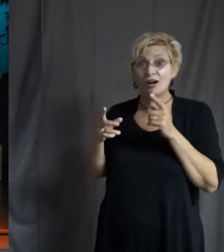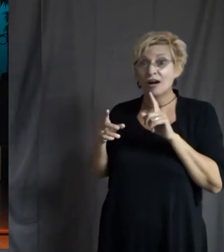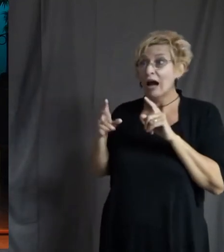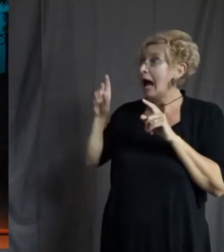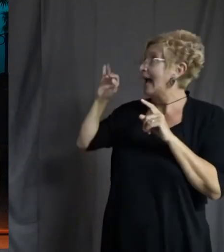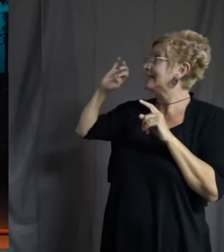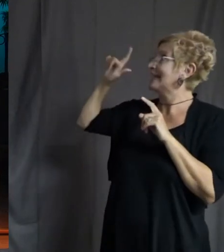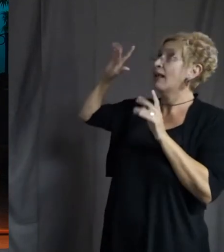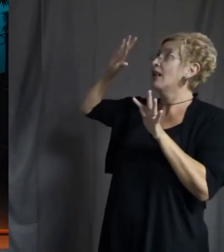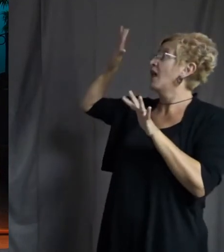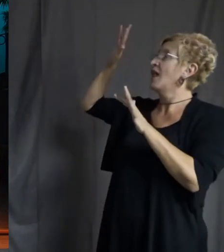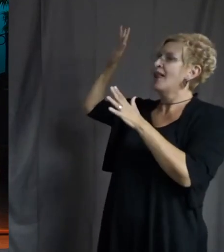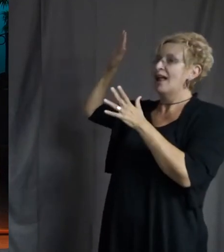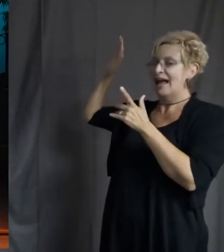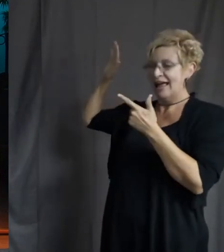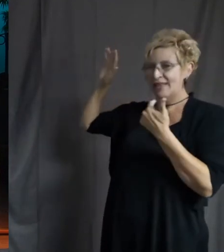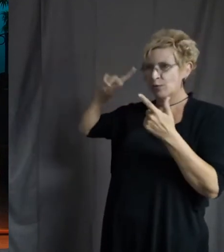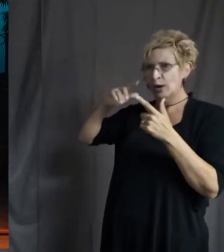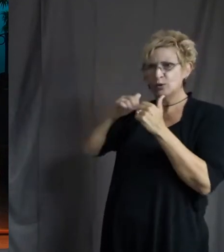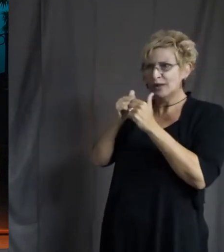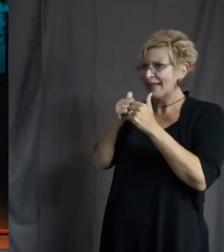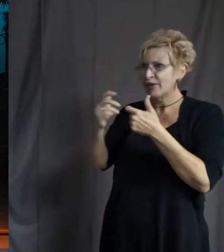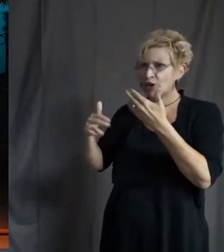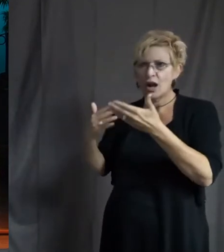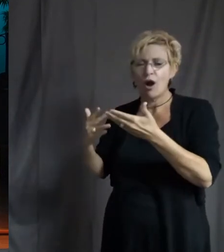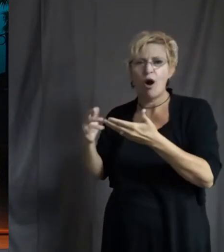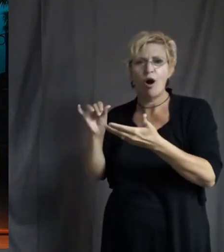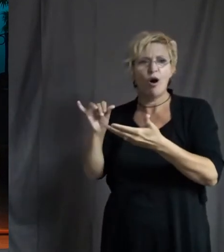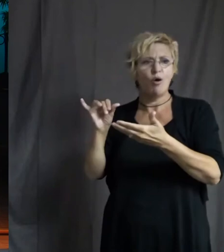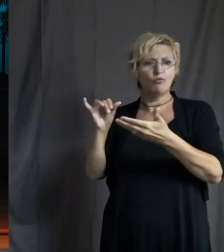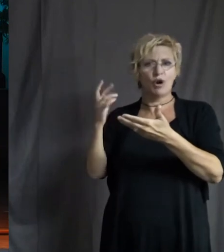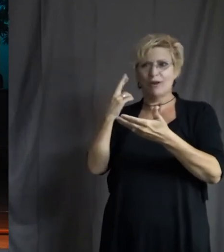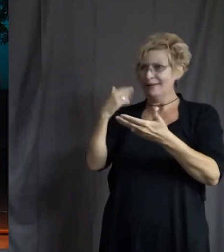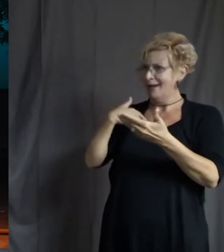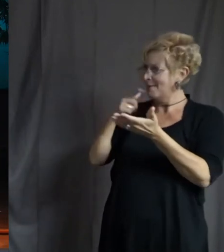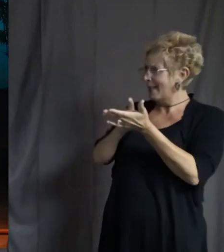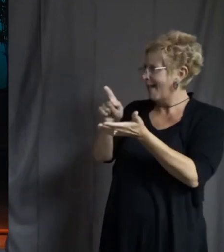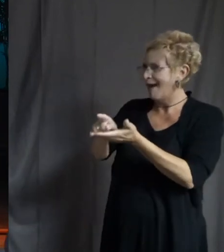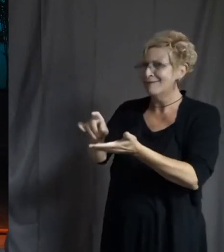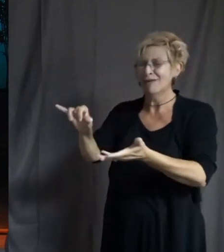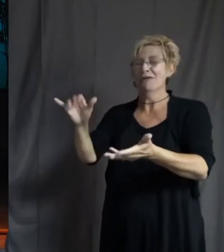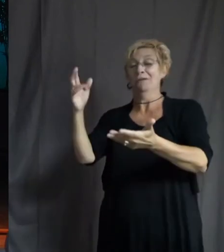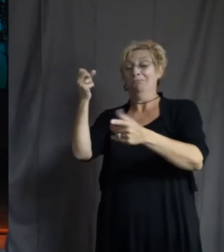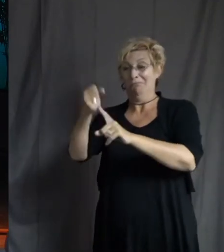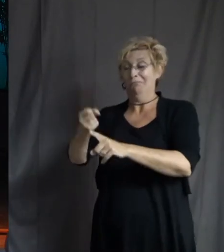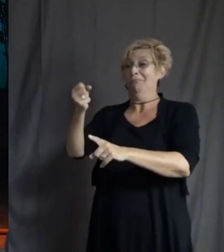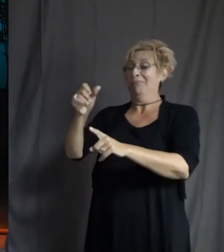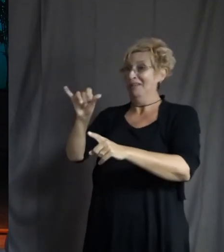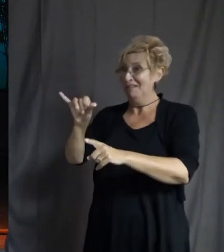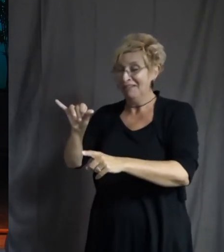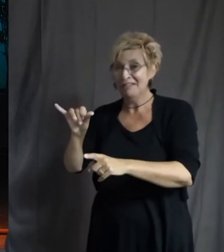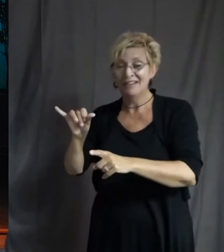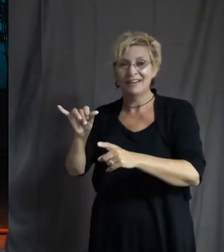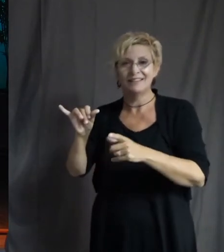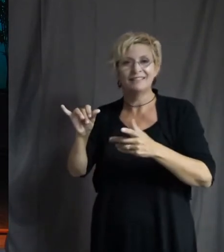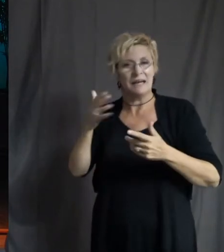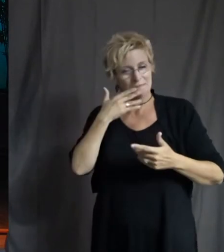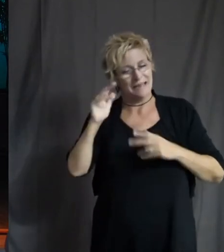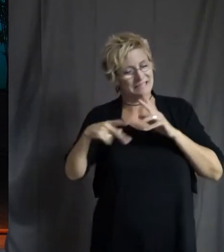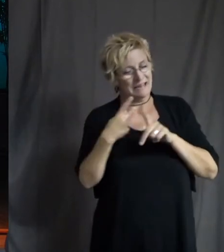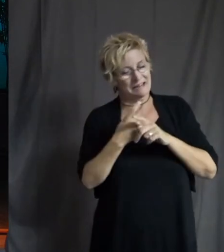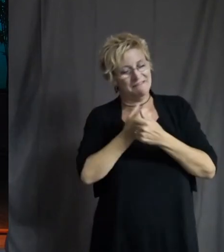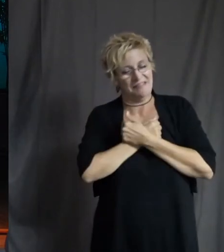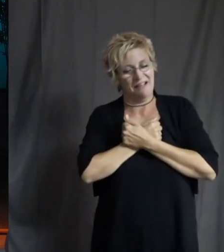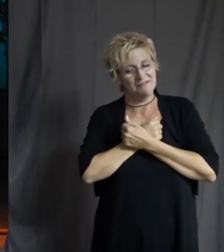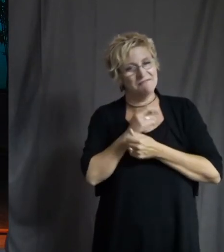you connect, you're often chasing each other's ideals, and then all of a sudden, after hanging out for so long, you say, oh shoot, I'm in love.